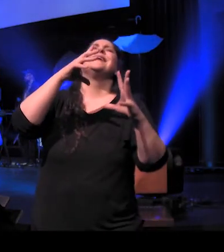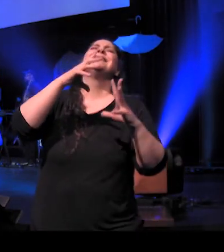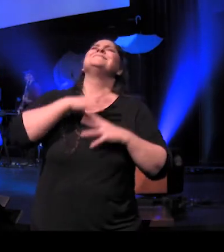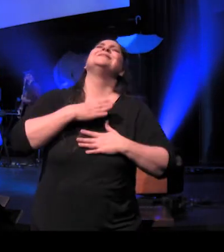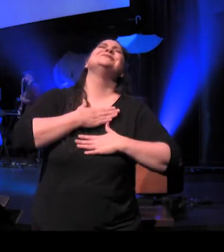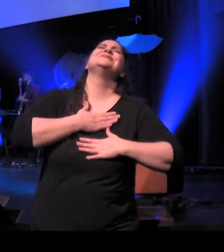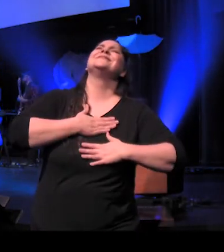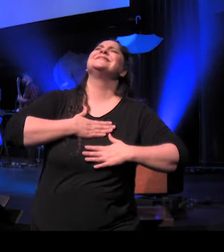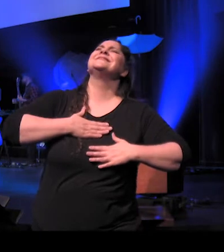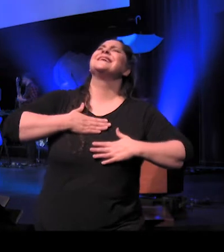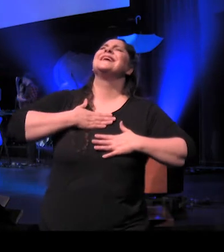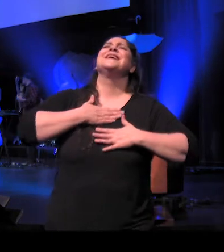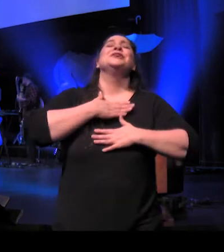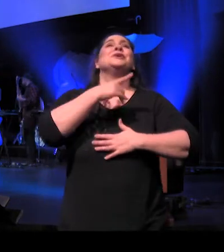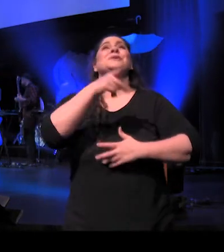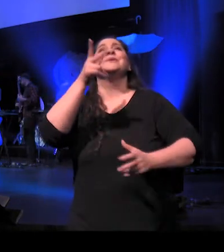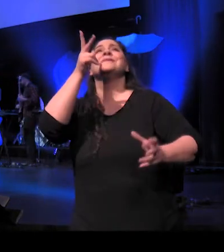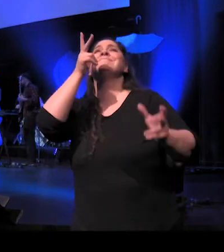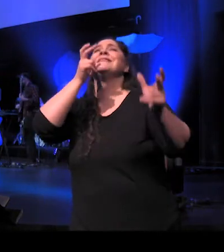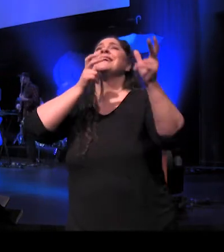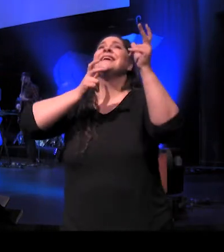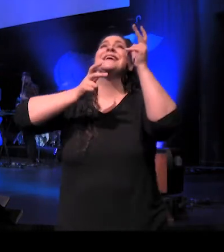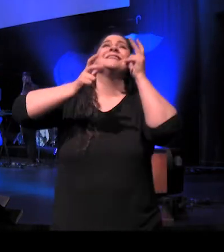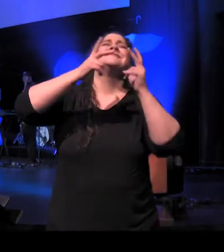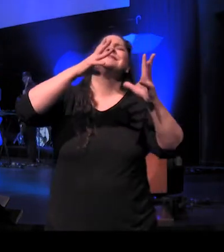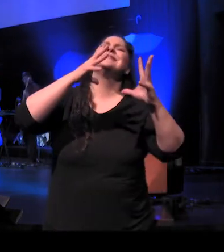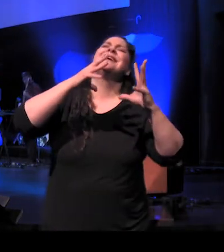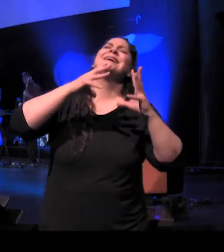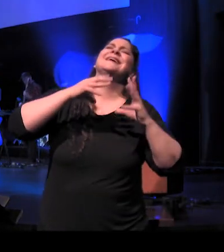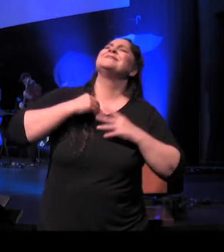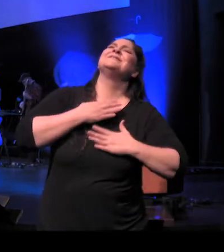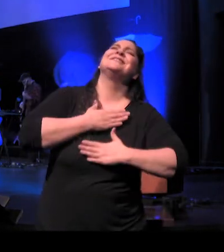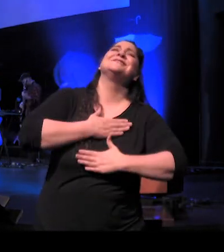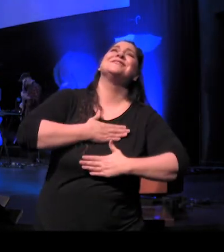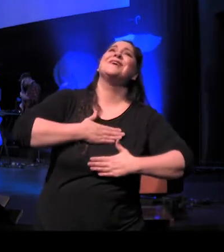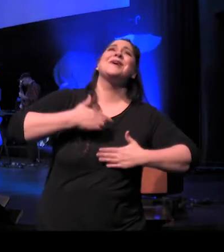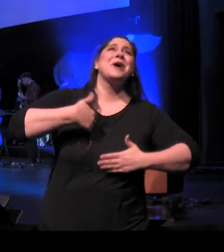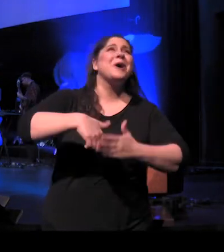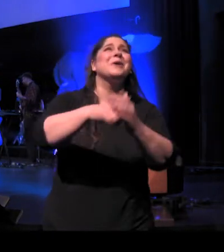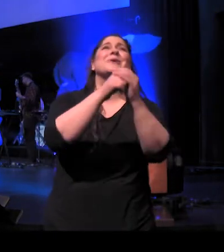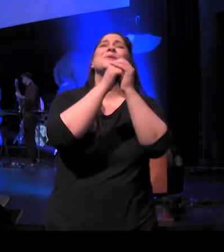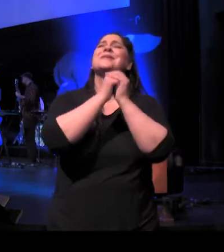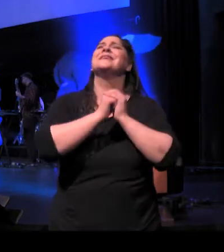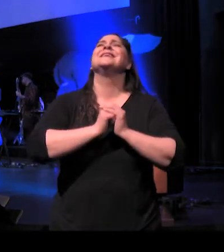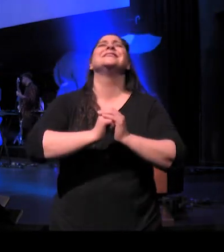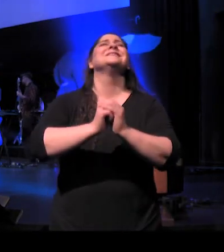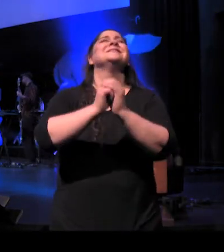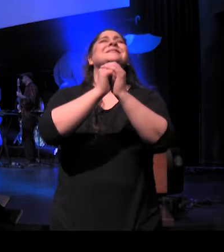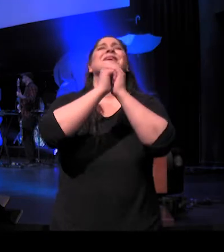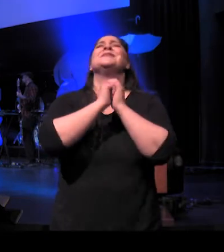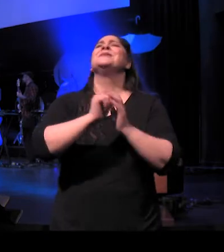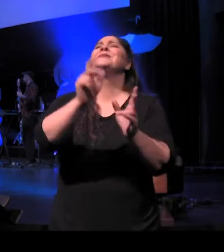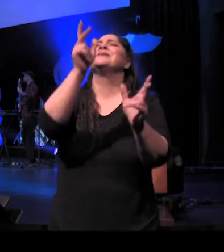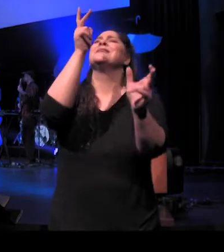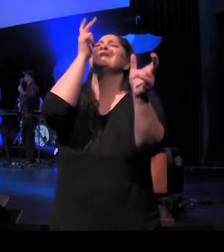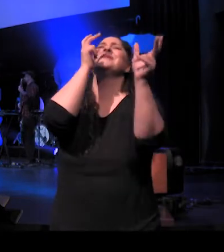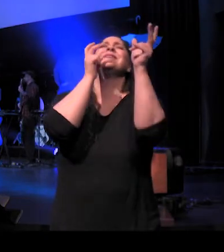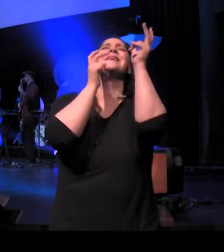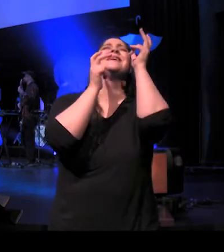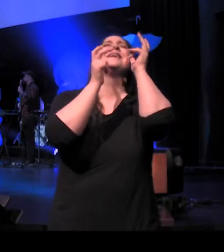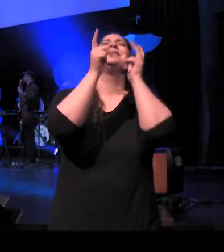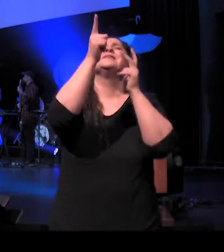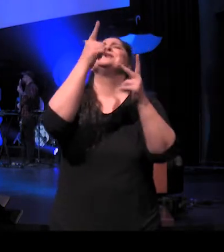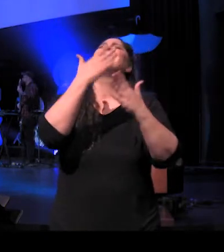Let it be a sweet sound. Keep playing. Let it be a sweet sound in your ear.